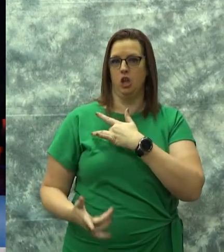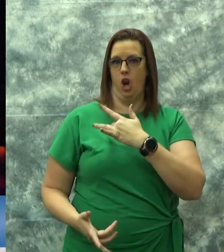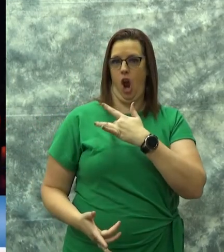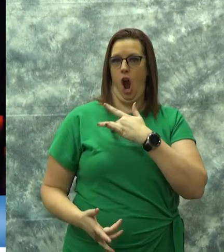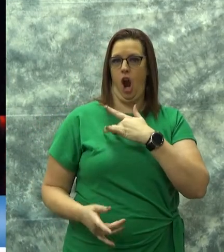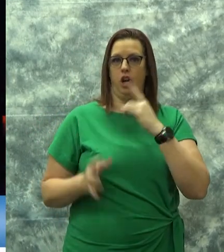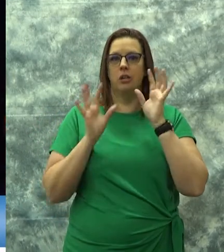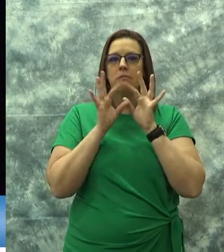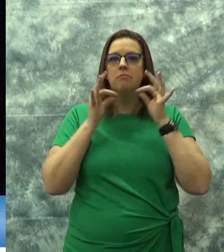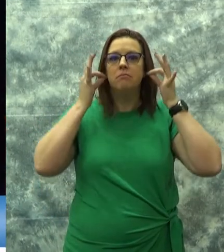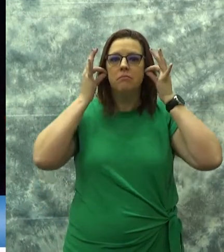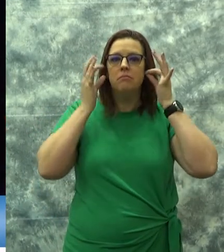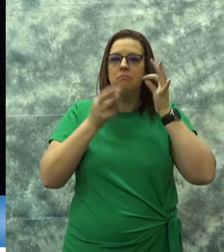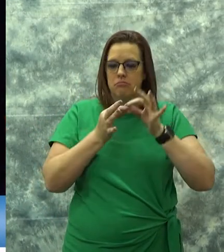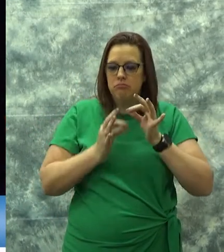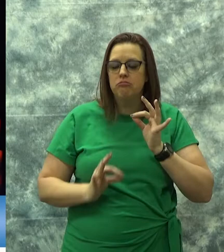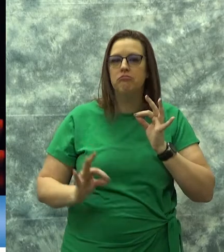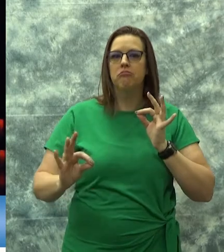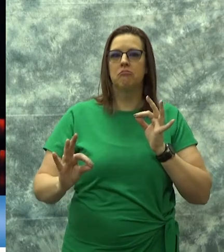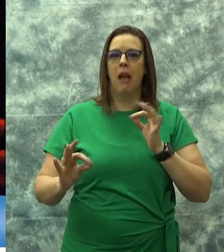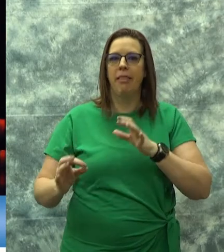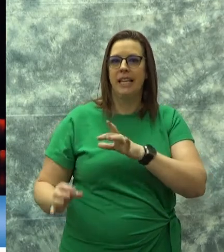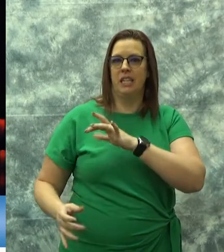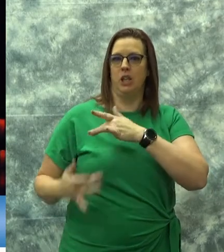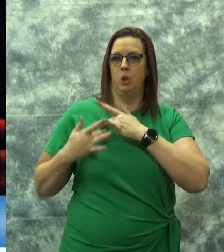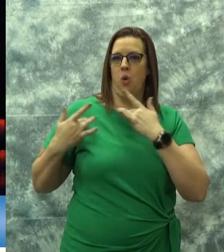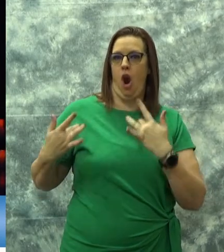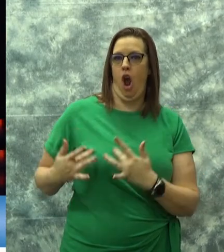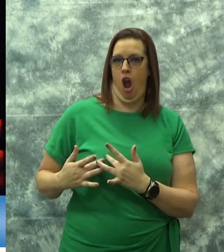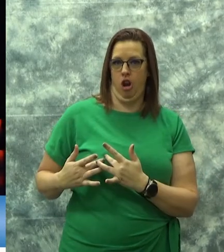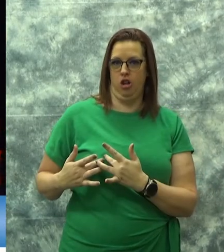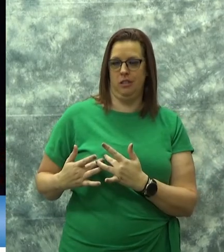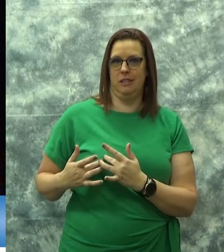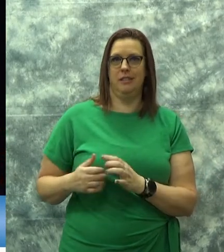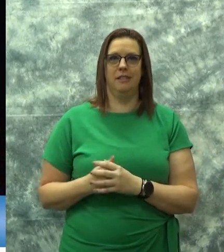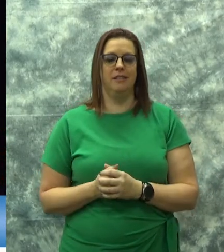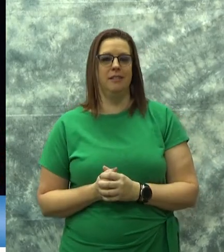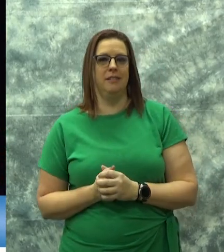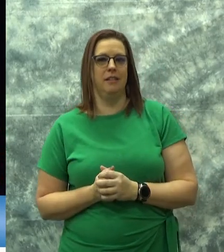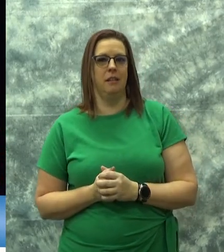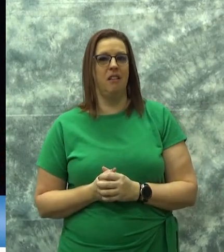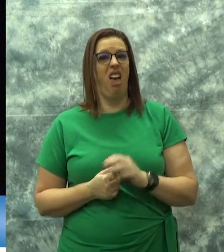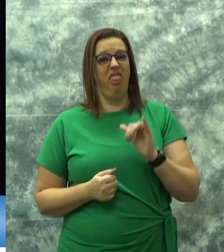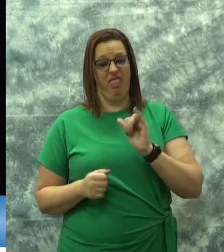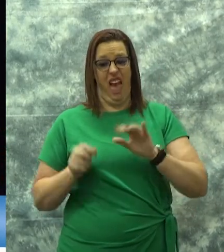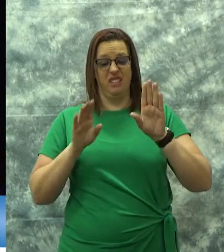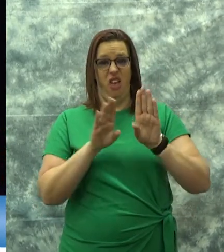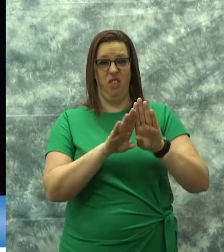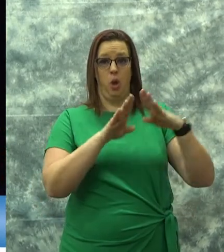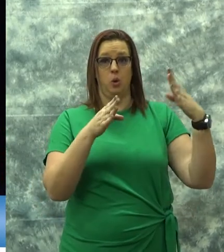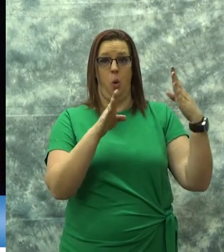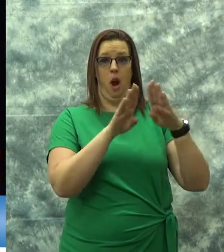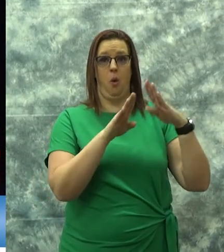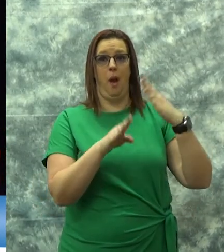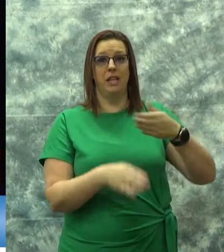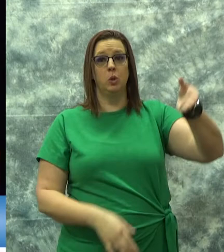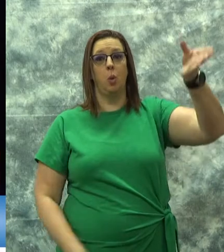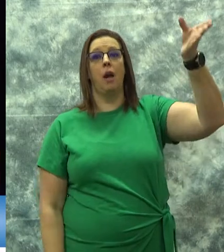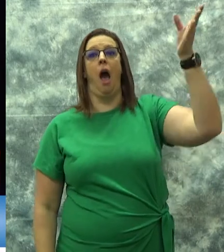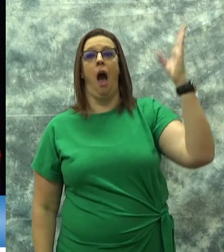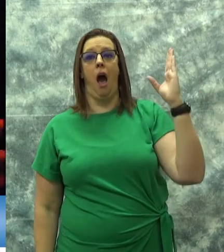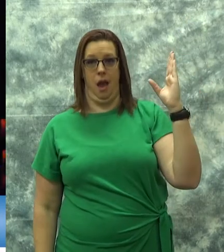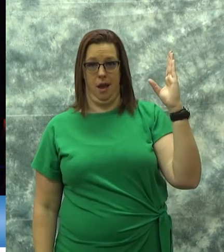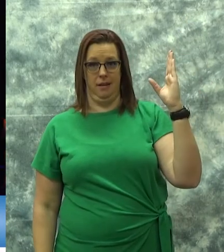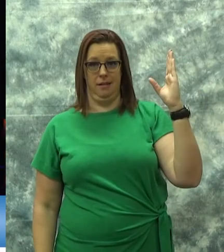healthy heart, listening to the heart. The heart is the doorway to love, to God, to